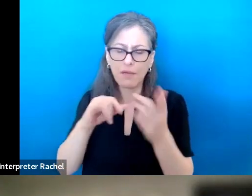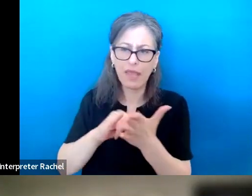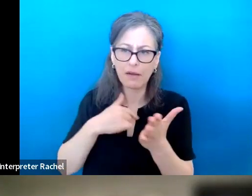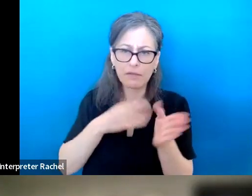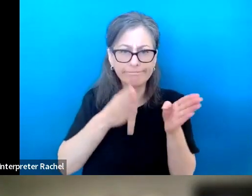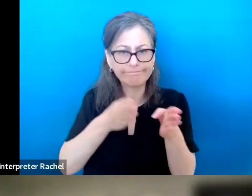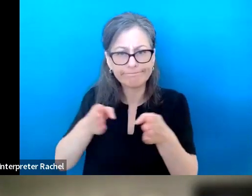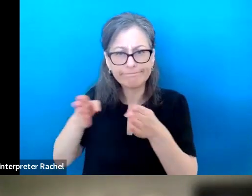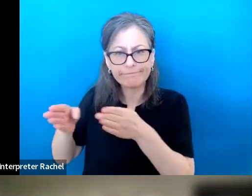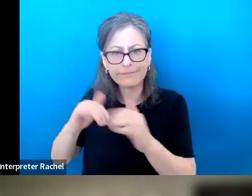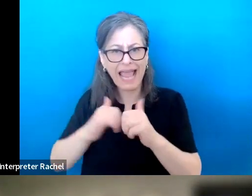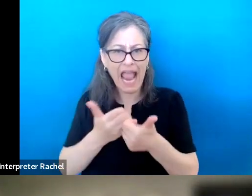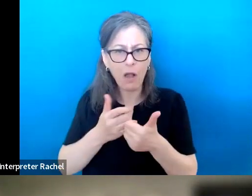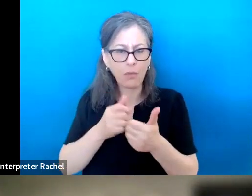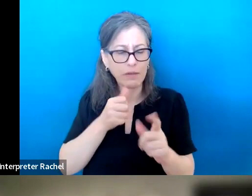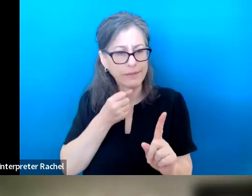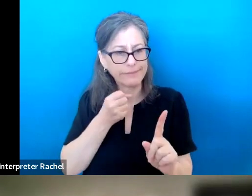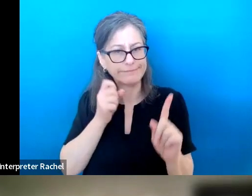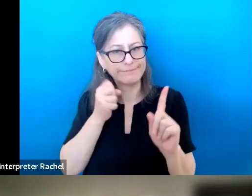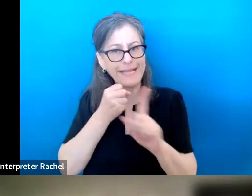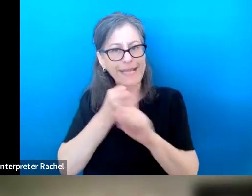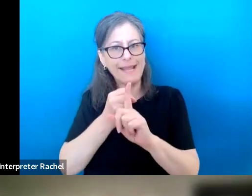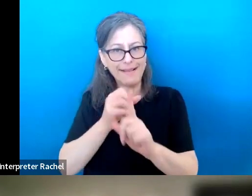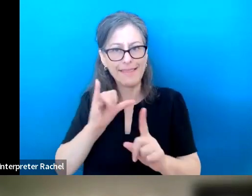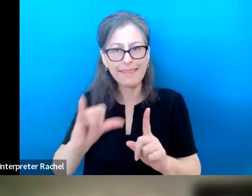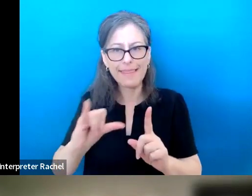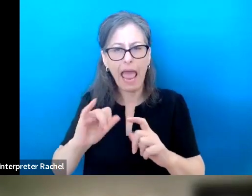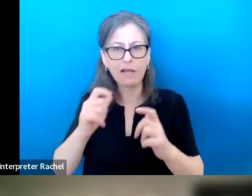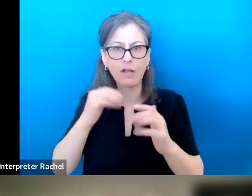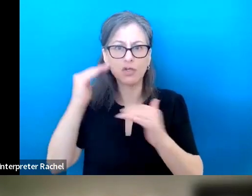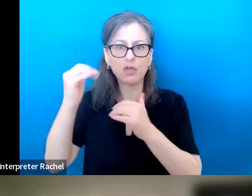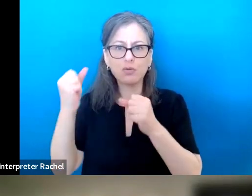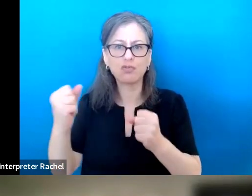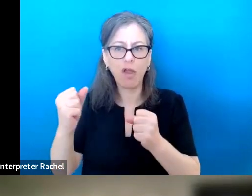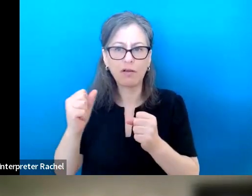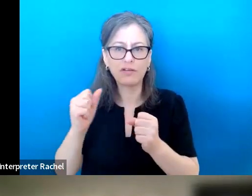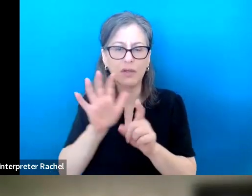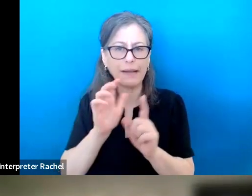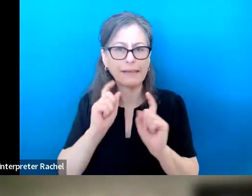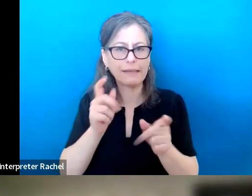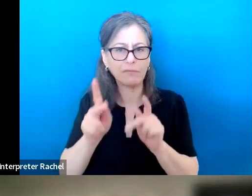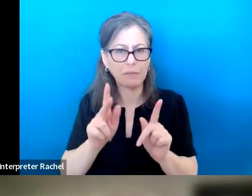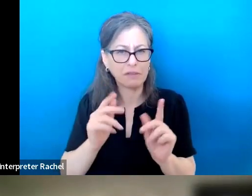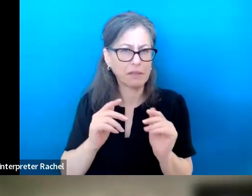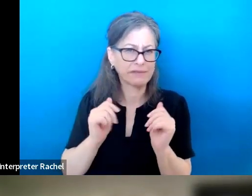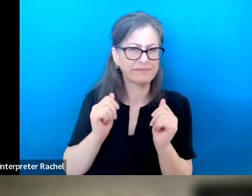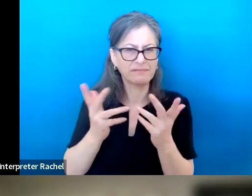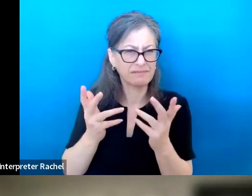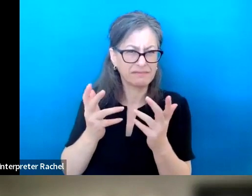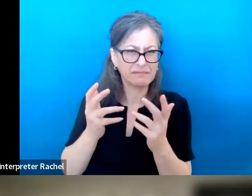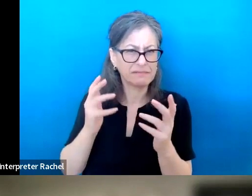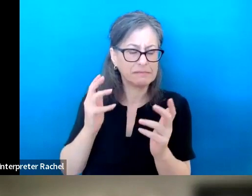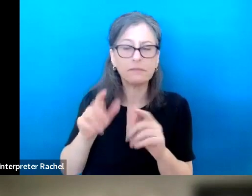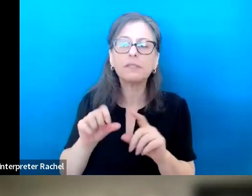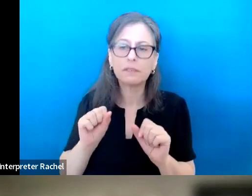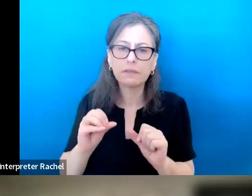individually with all the actors about how we would hit that so that it wasn't so strong that it would ever push anybody out. So for